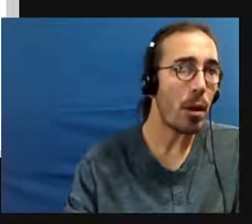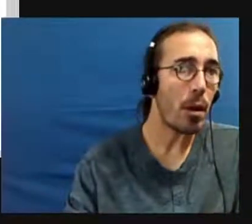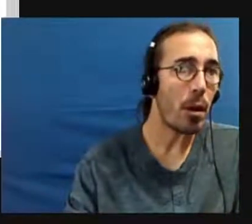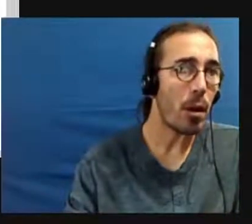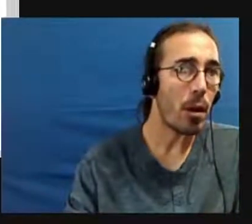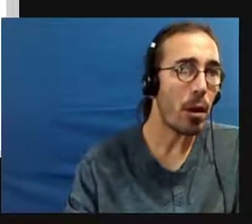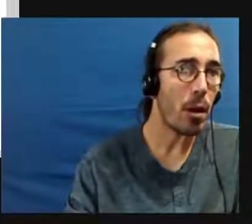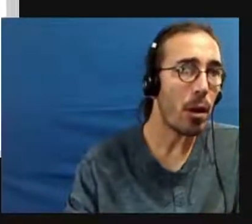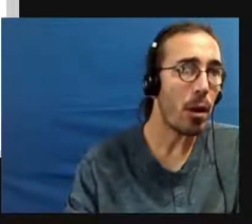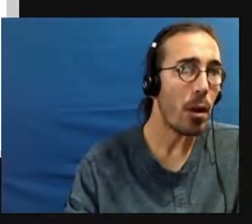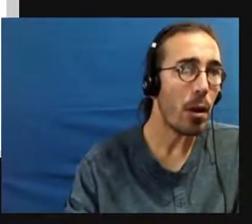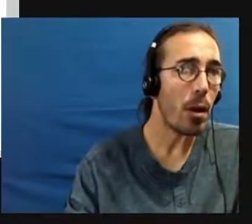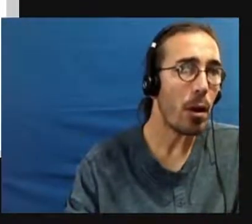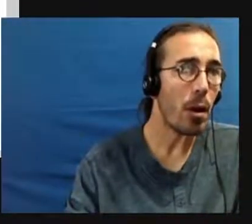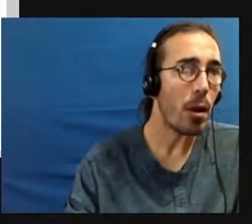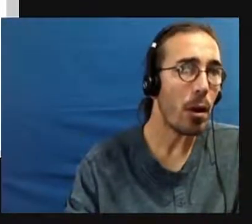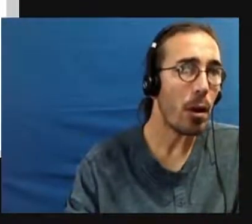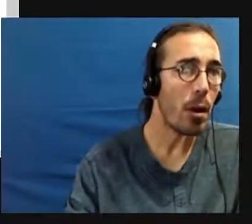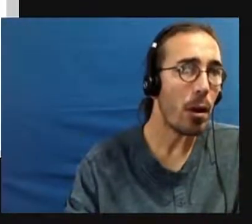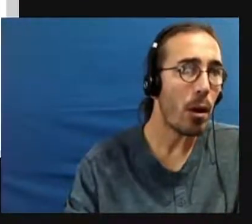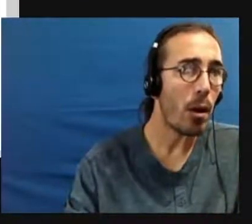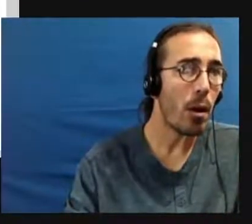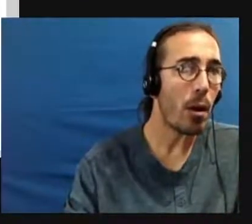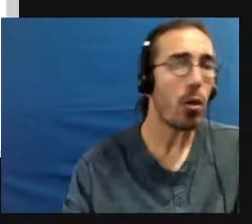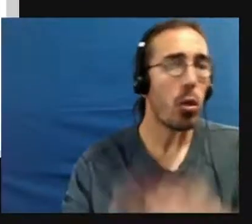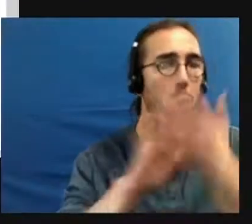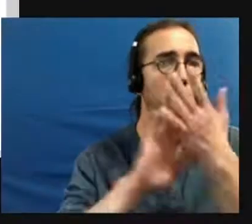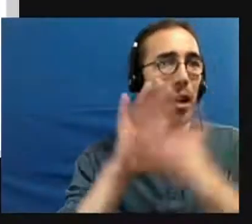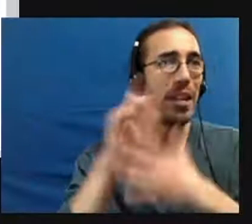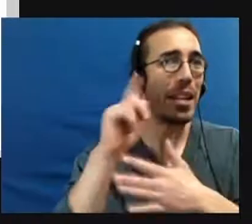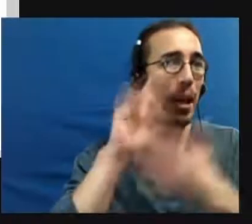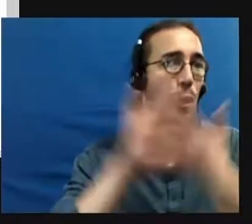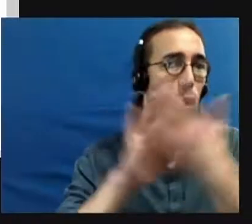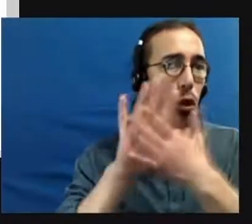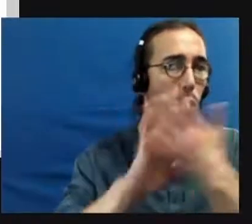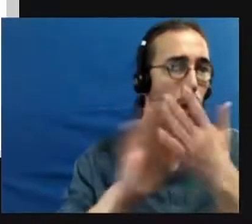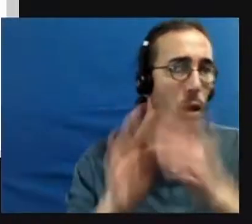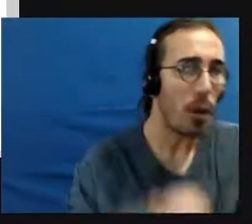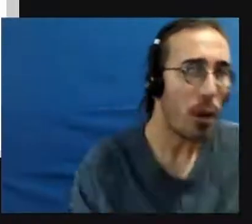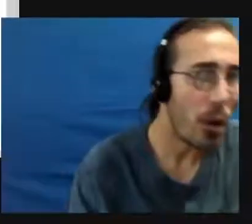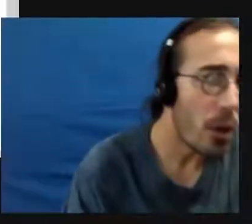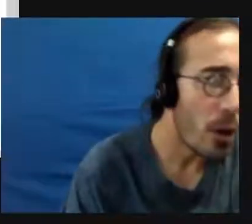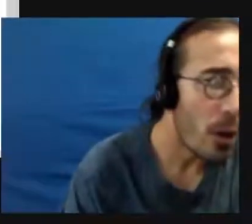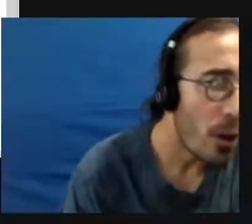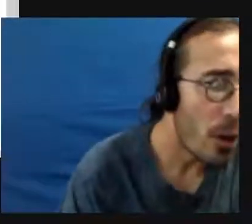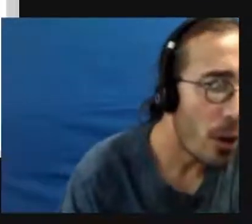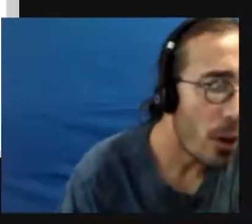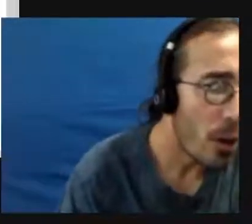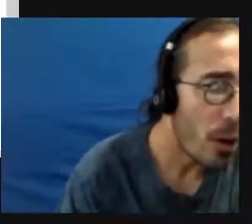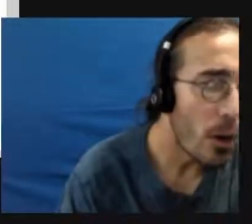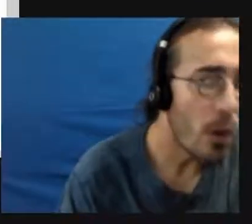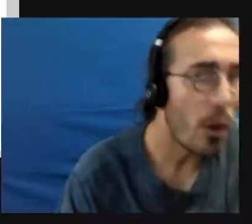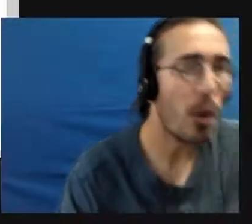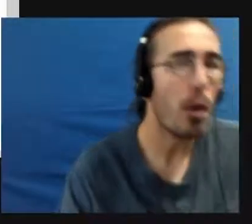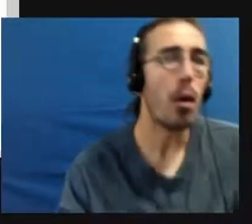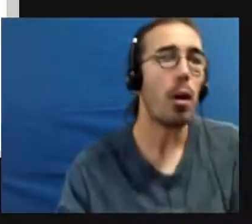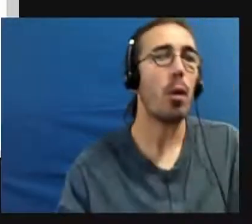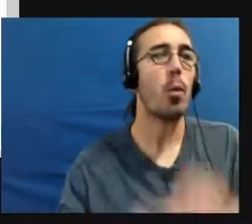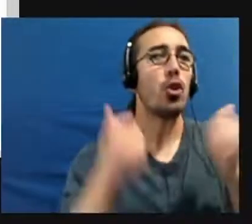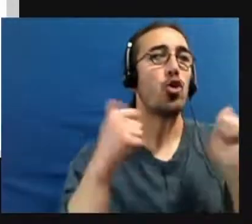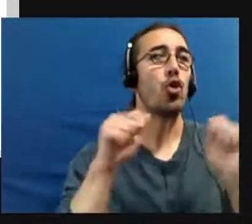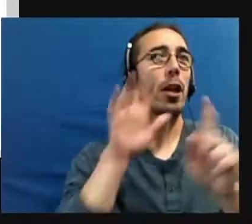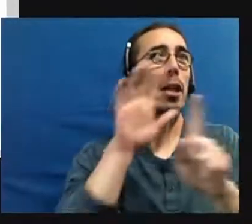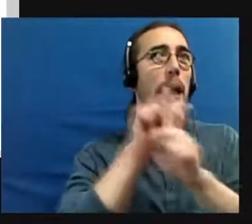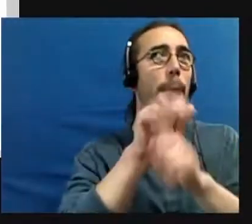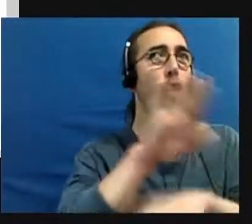microphone. And then Vince has a microphone. Ready? We wanted to capture her